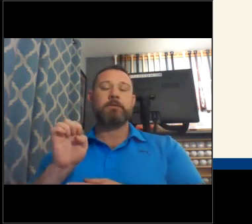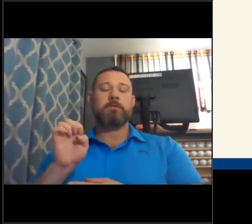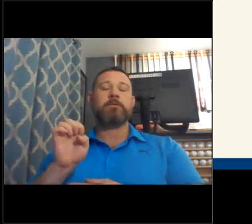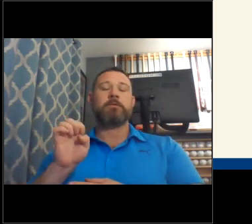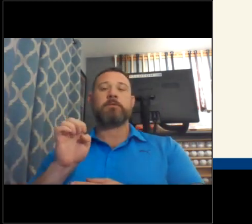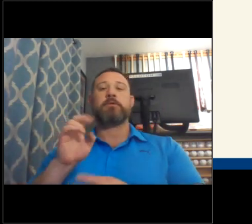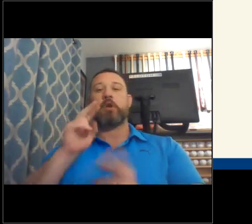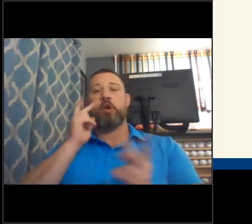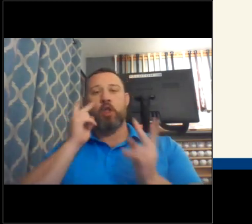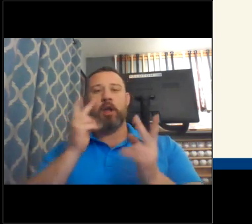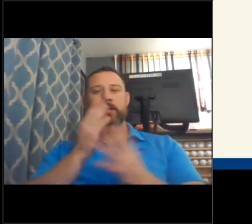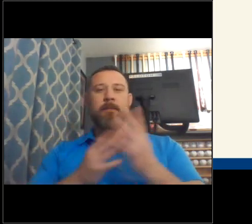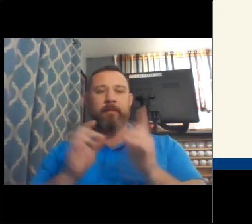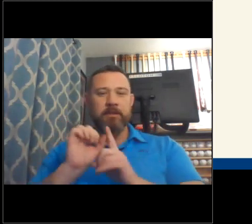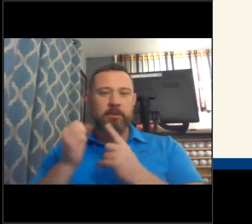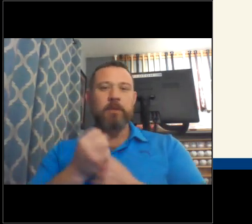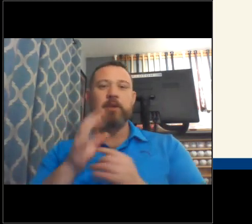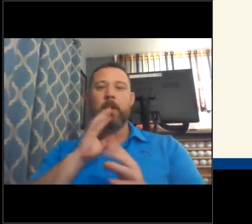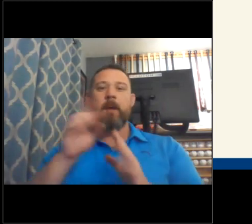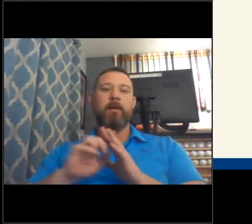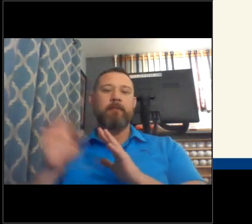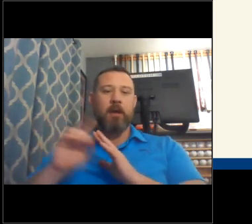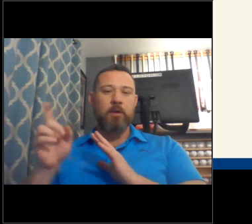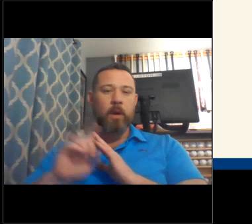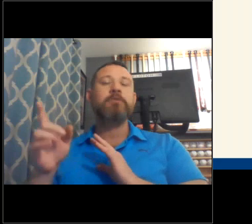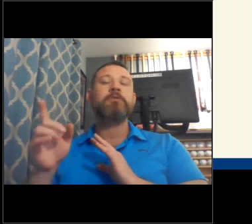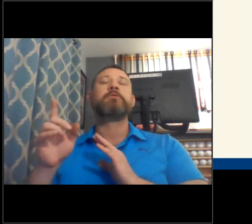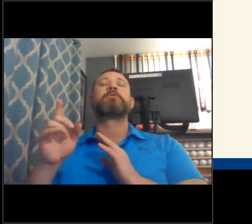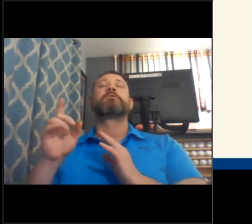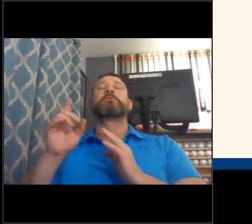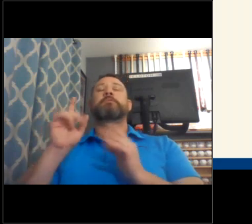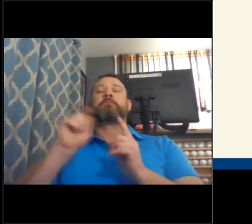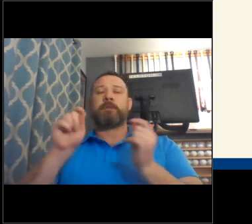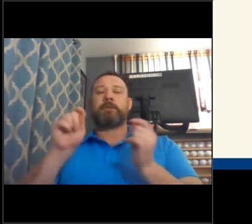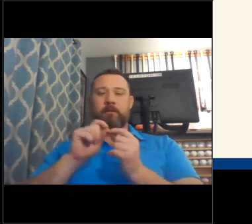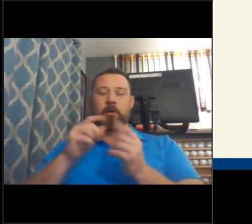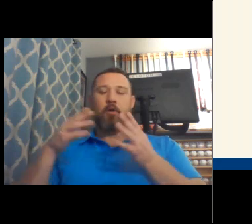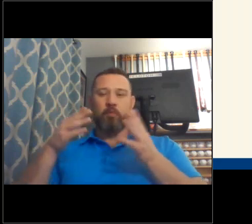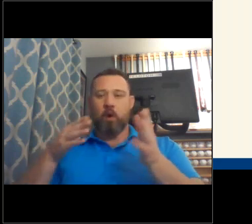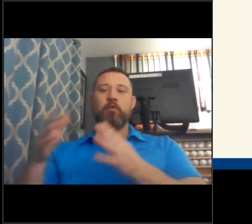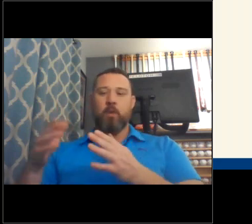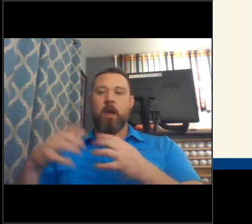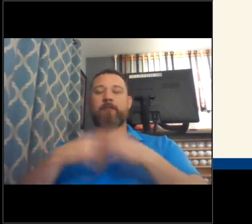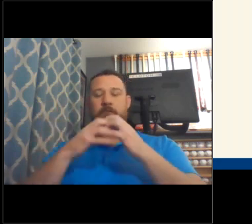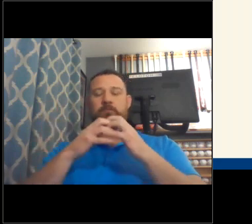some of these incidents and we talk about evacuations and in particular to roadway infrastructure,